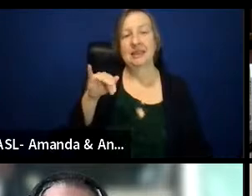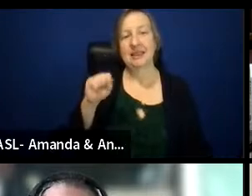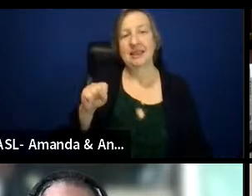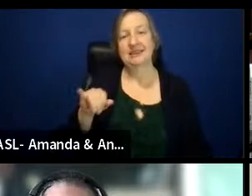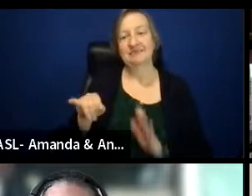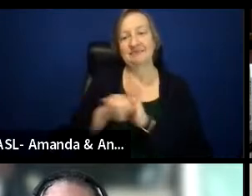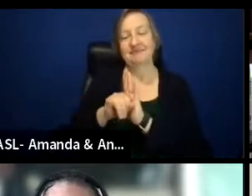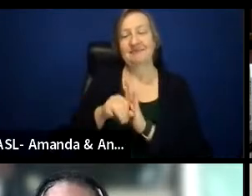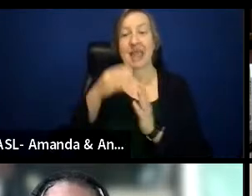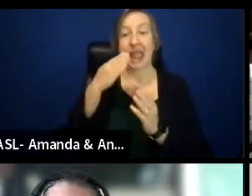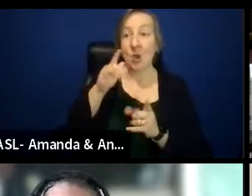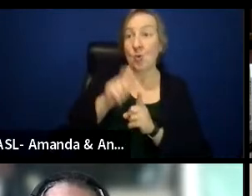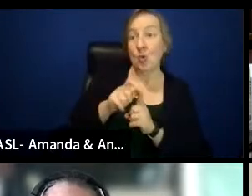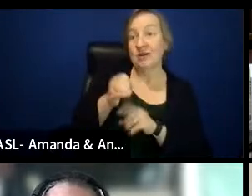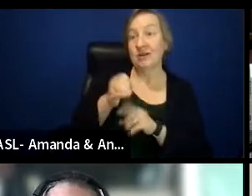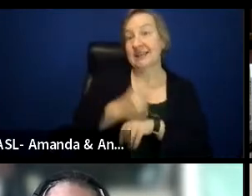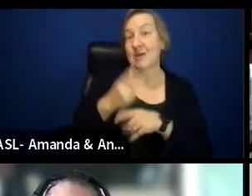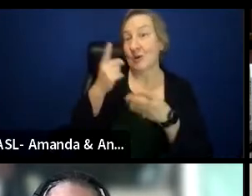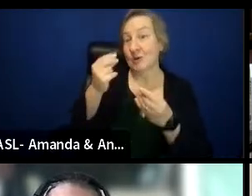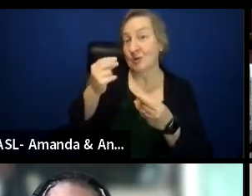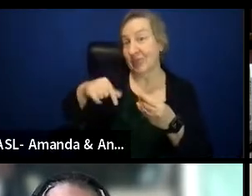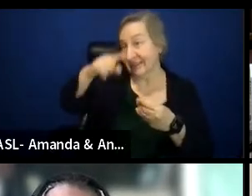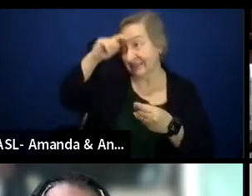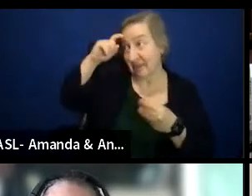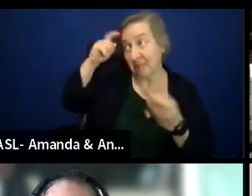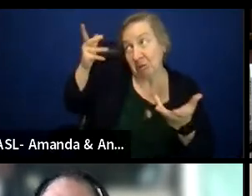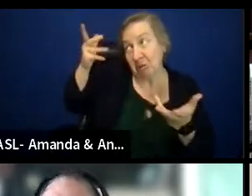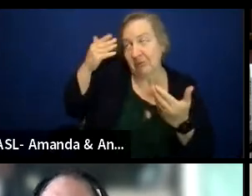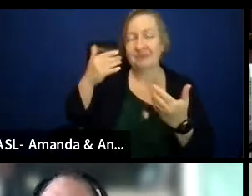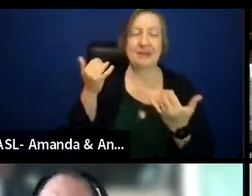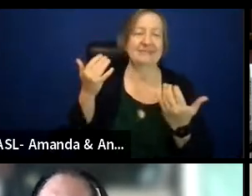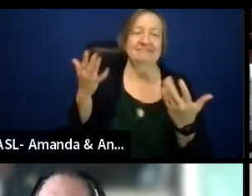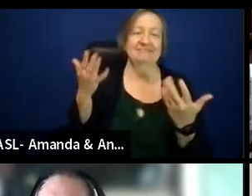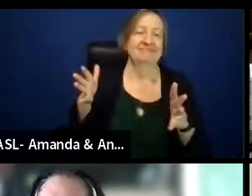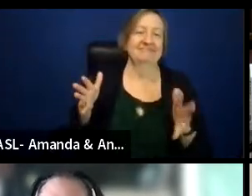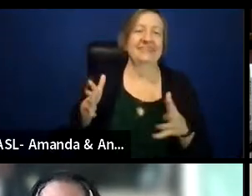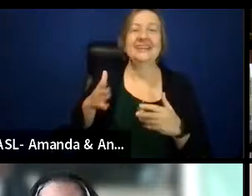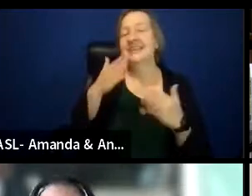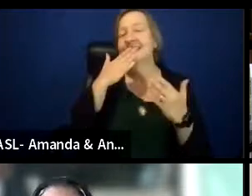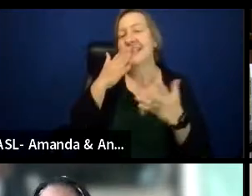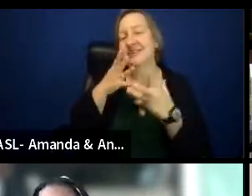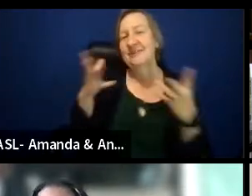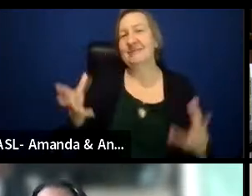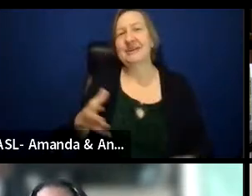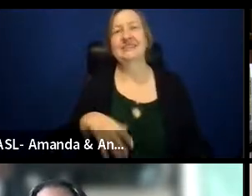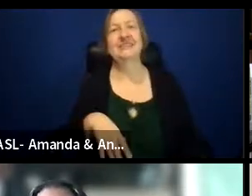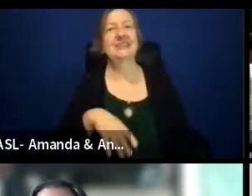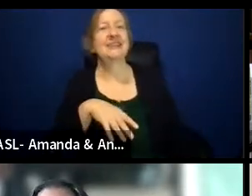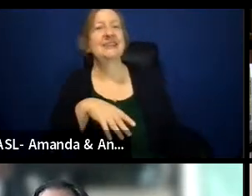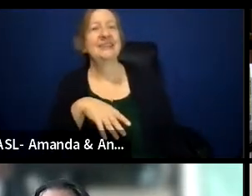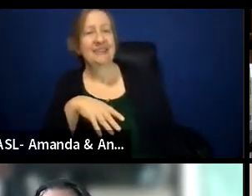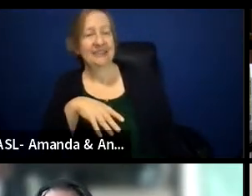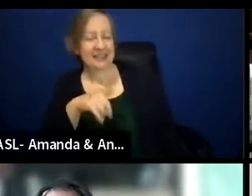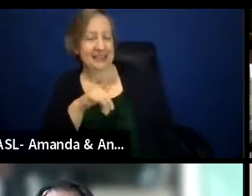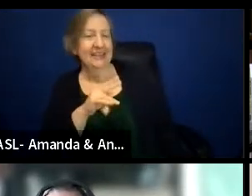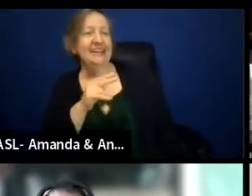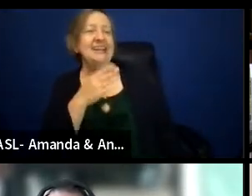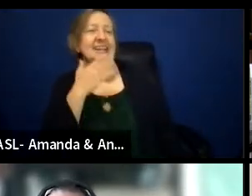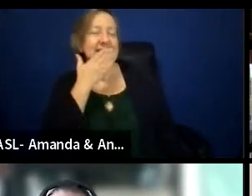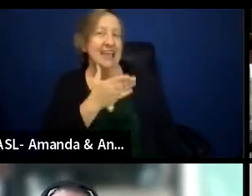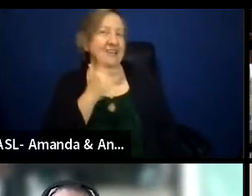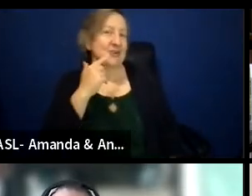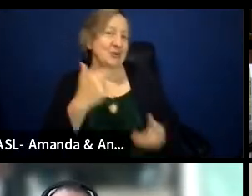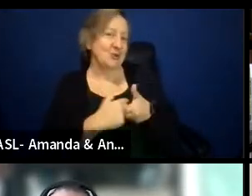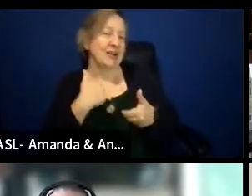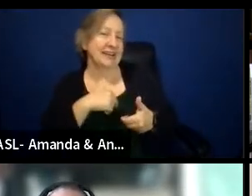for the day or what you're doing this summer, but I'm done. So thank you very much. Thank you for joining us. A nice punt,